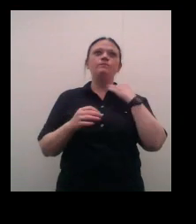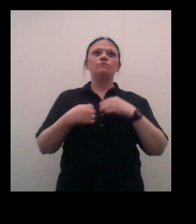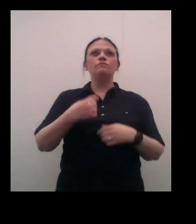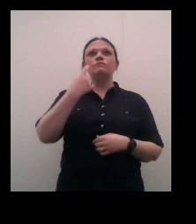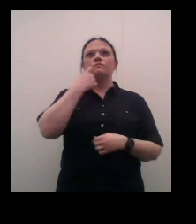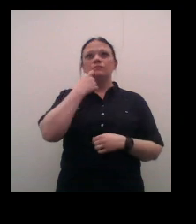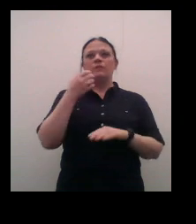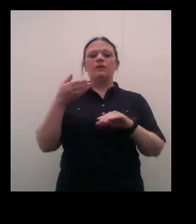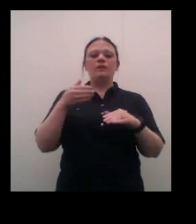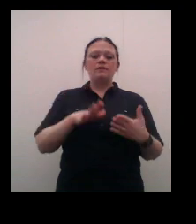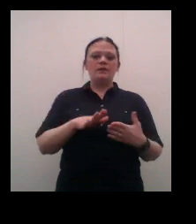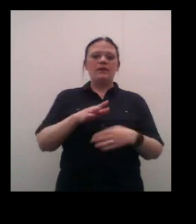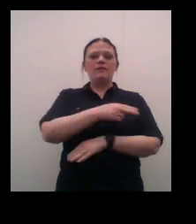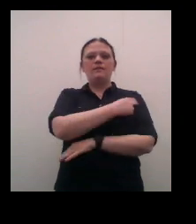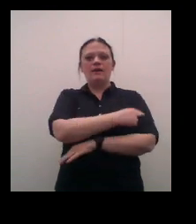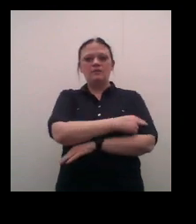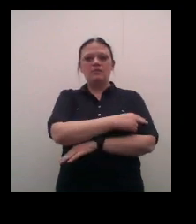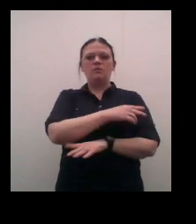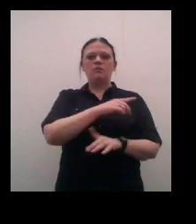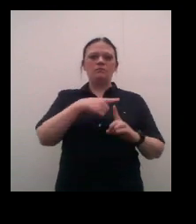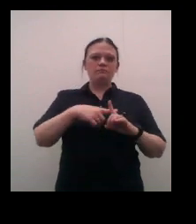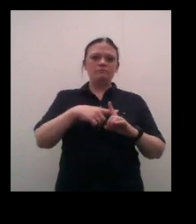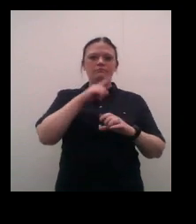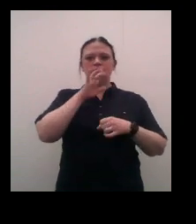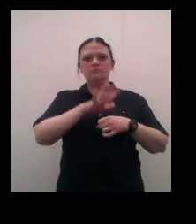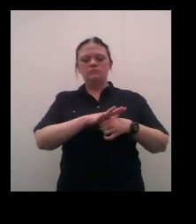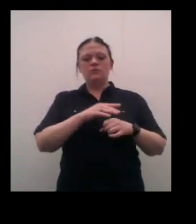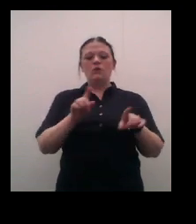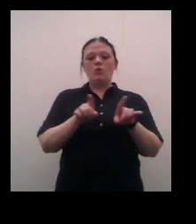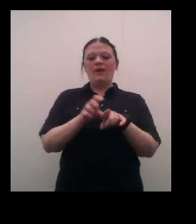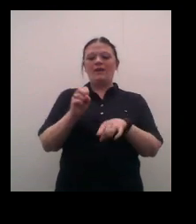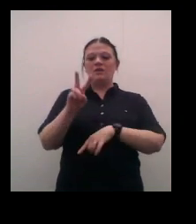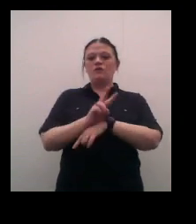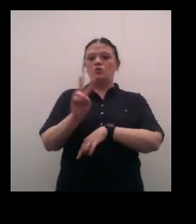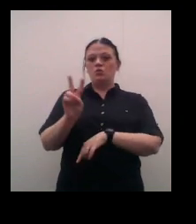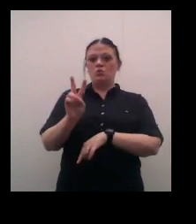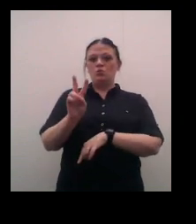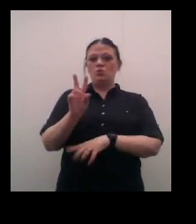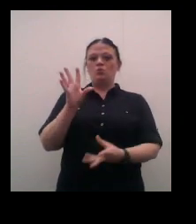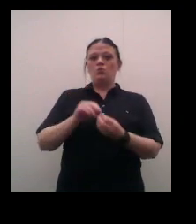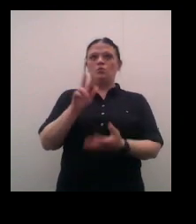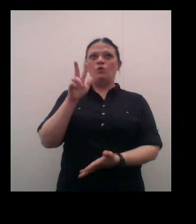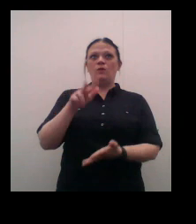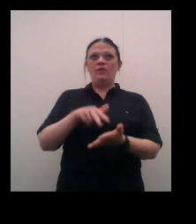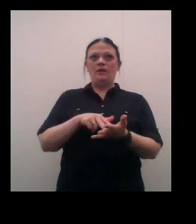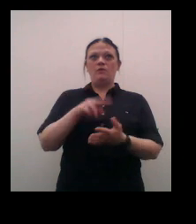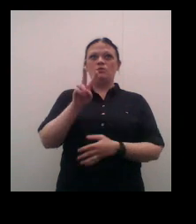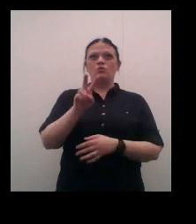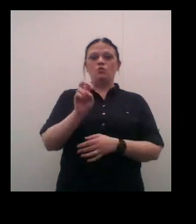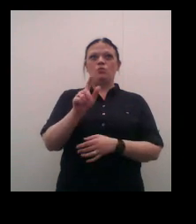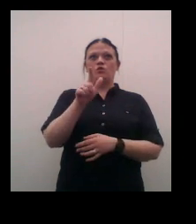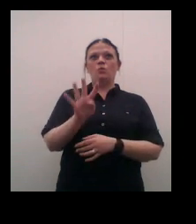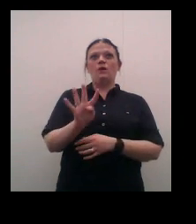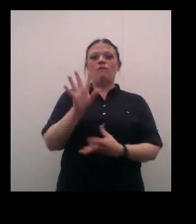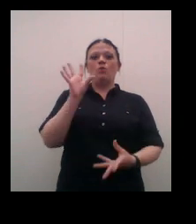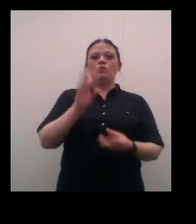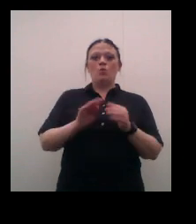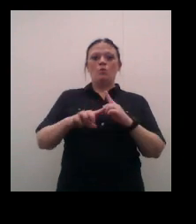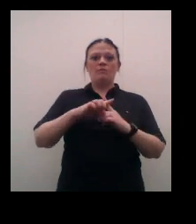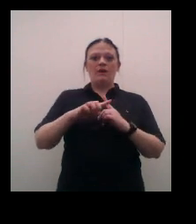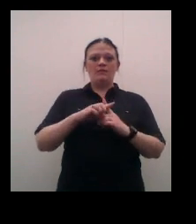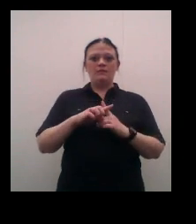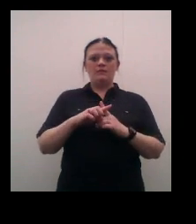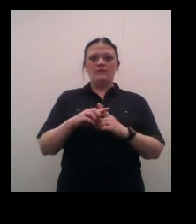and hospitalizations, I just want to start right with this. As of 2 p.m. today, there were 3,224 total positive cases out of